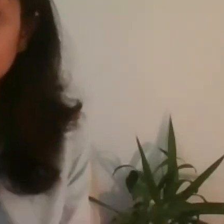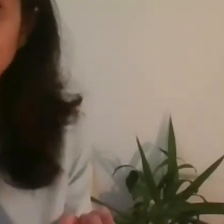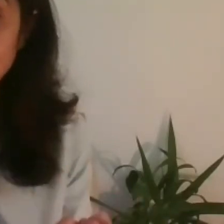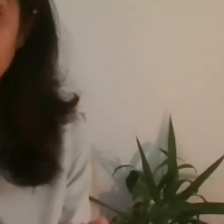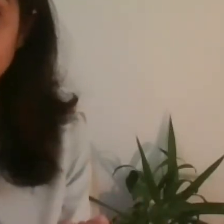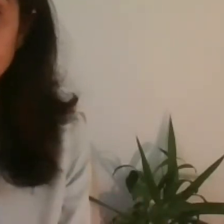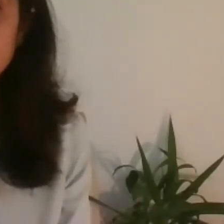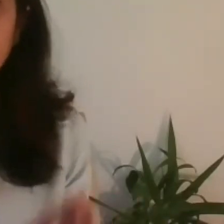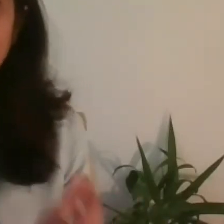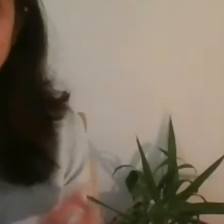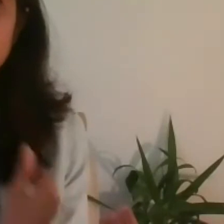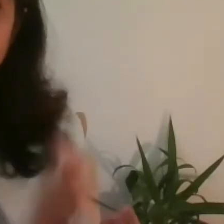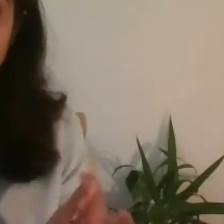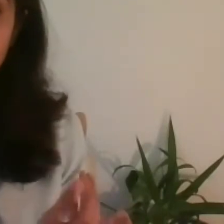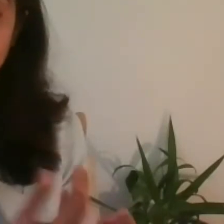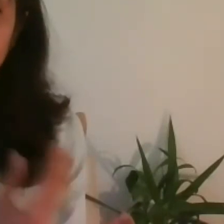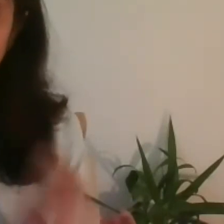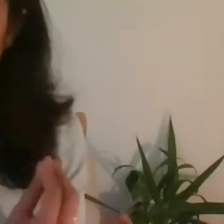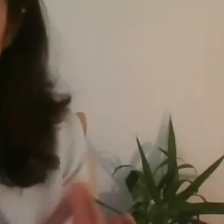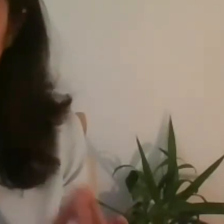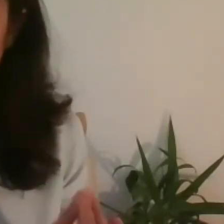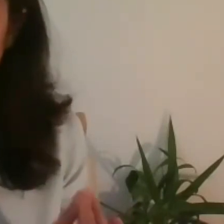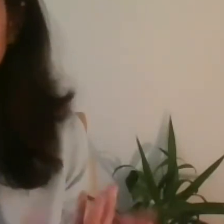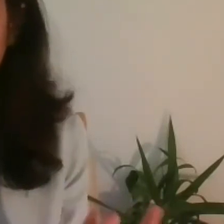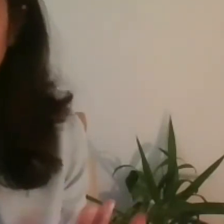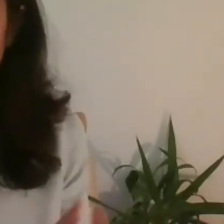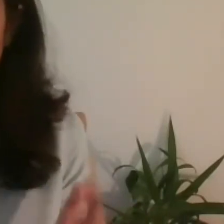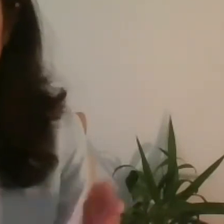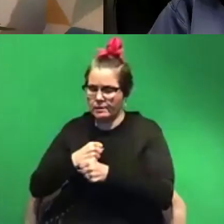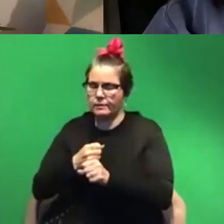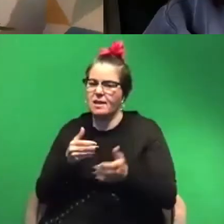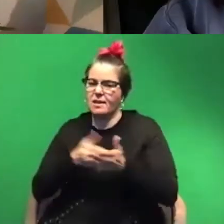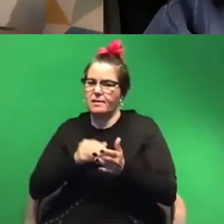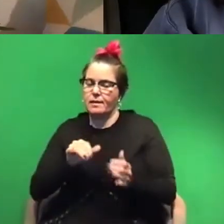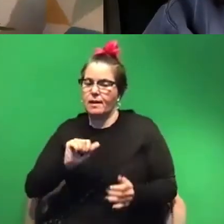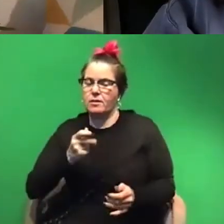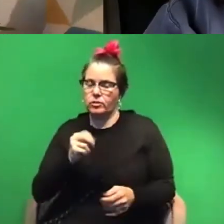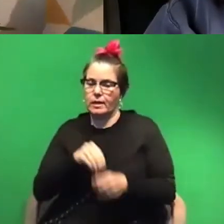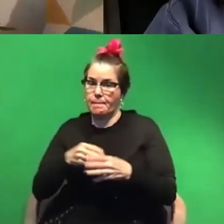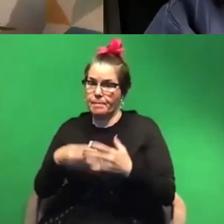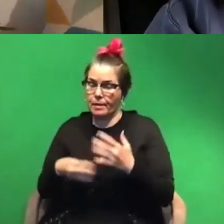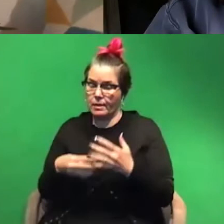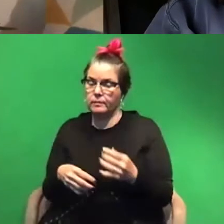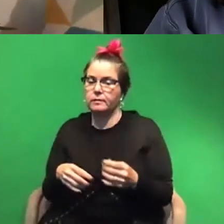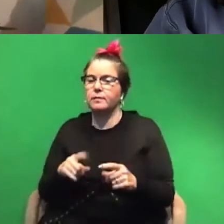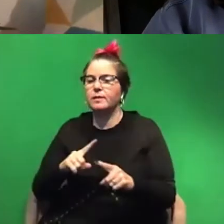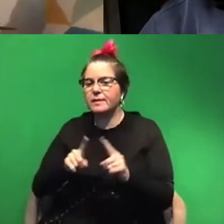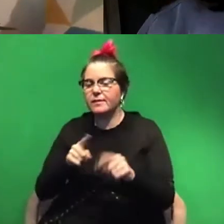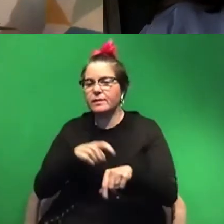number of antibodies that's been generated against this particular antigen in the blood at different time